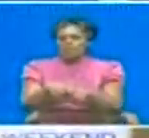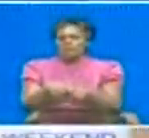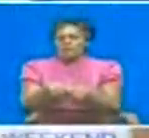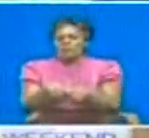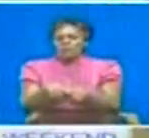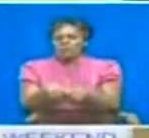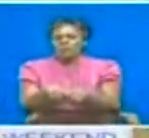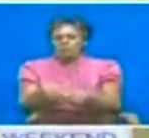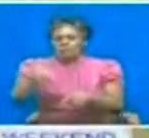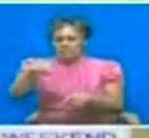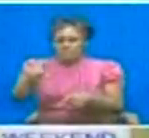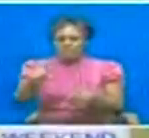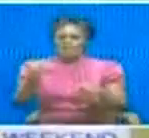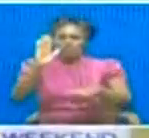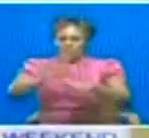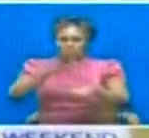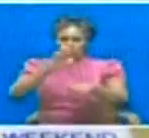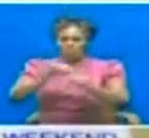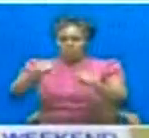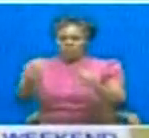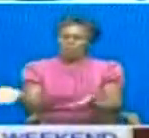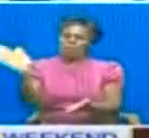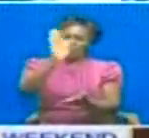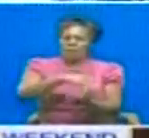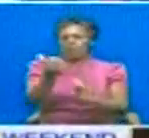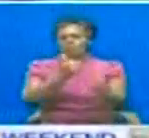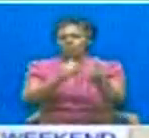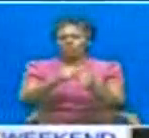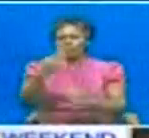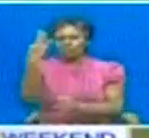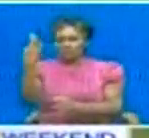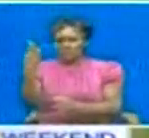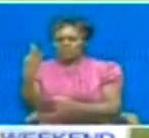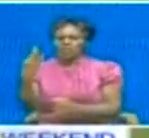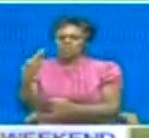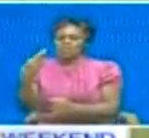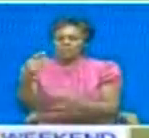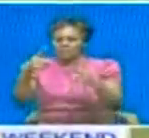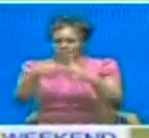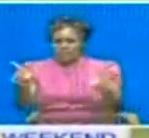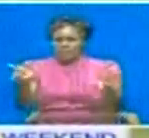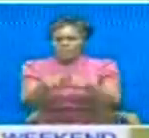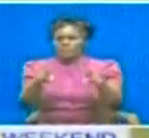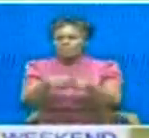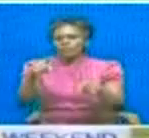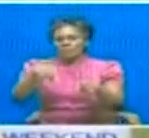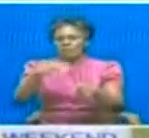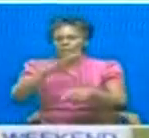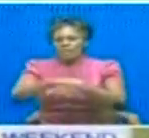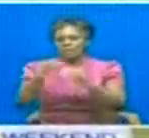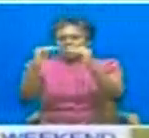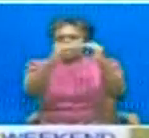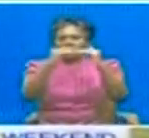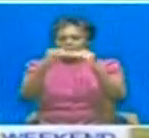Porteous. Porteous was impressive and able to get back on the track after his 3 bogeys on the day 3 start and eventually settled for a level